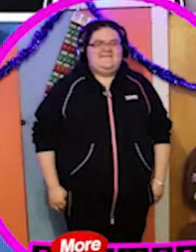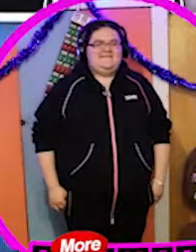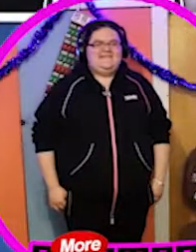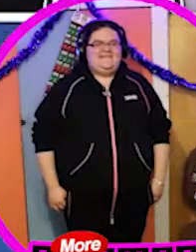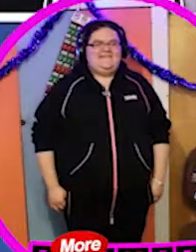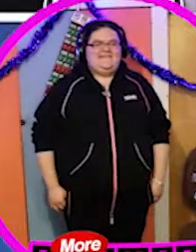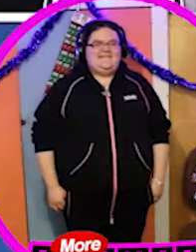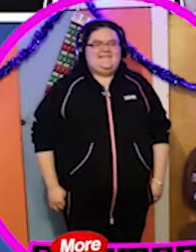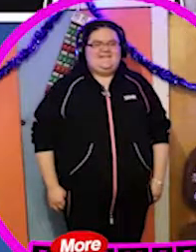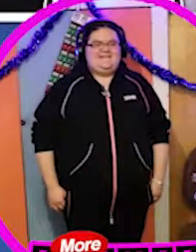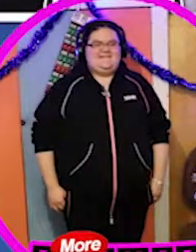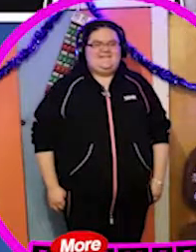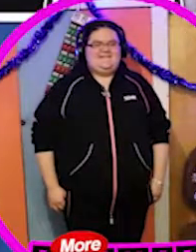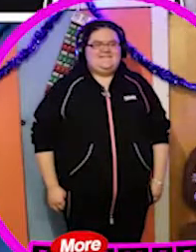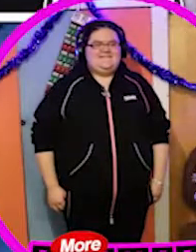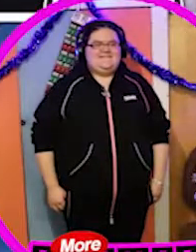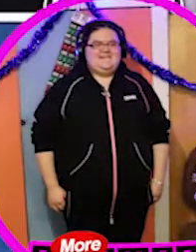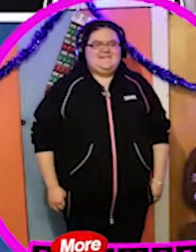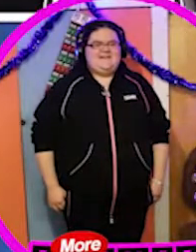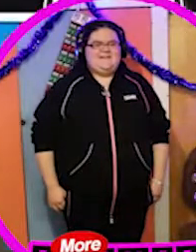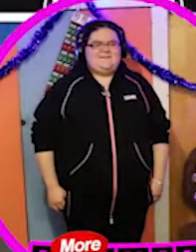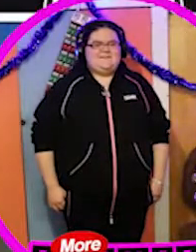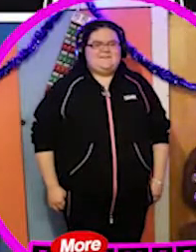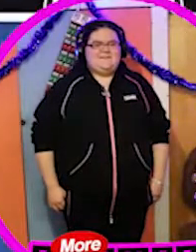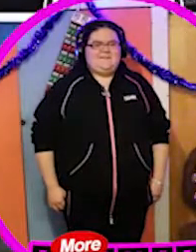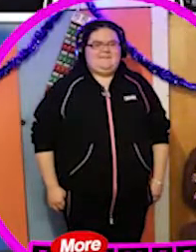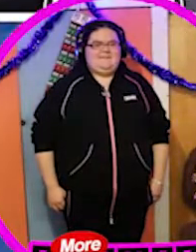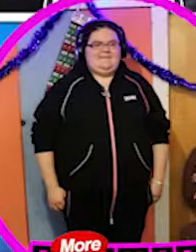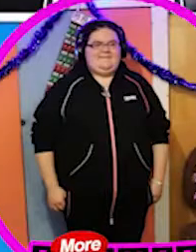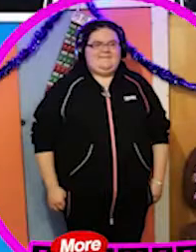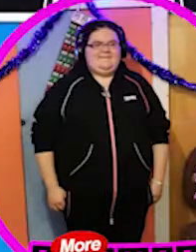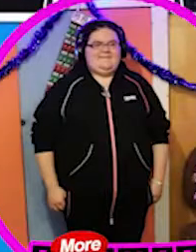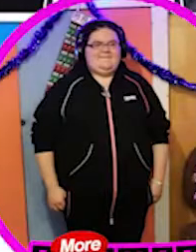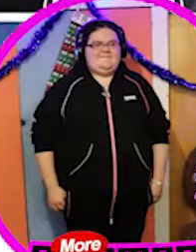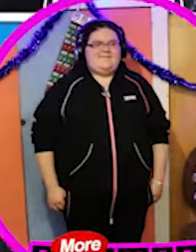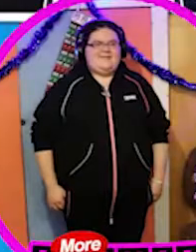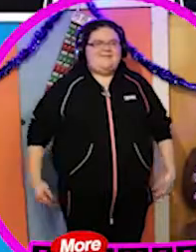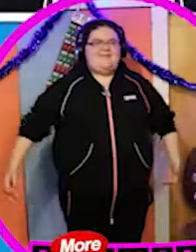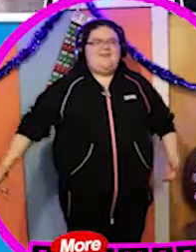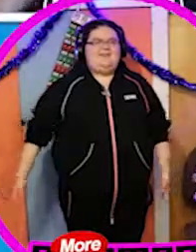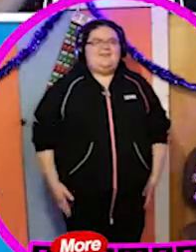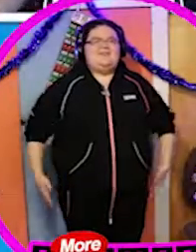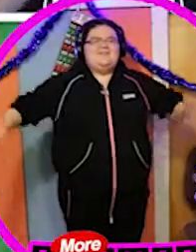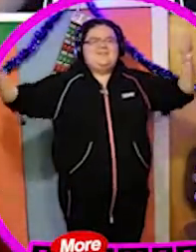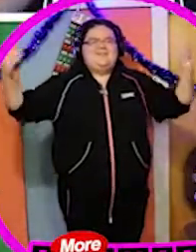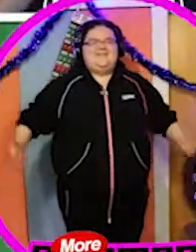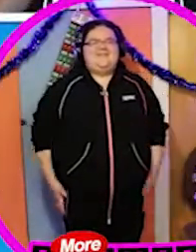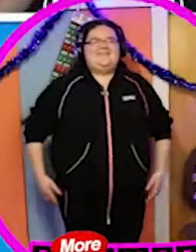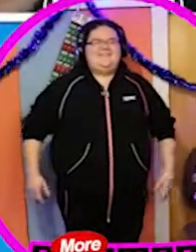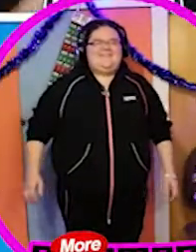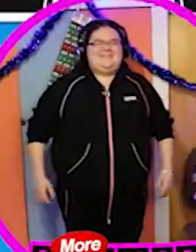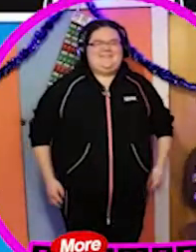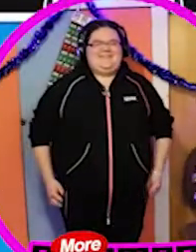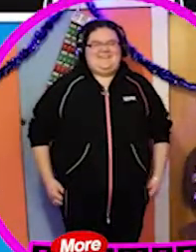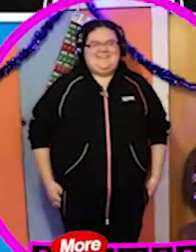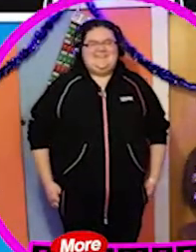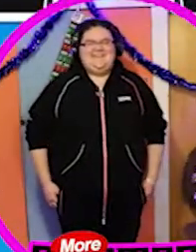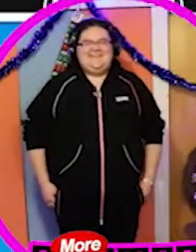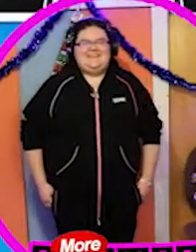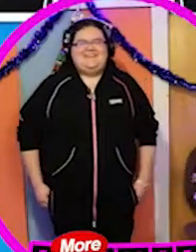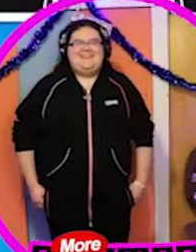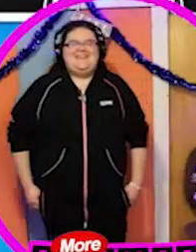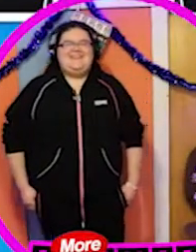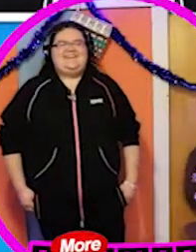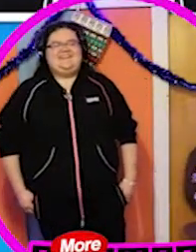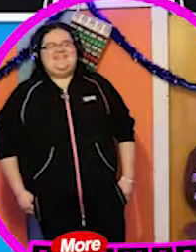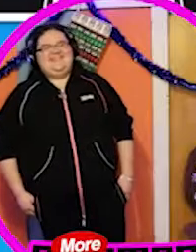Oh! Wait, you're actually boys. We're boys. You're actually boys. Imagine he pushes you up now. Jump! Yo, I'm like, No! Wait! Oh,